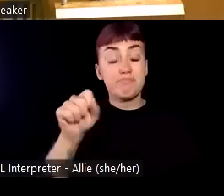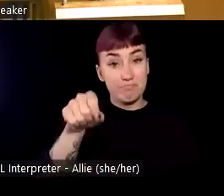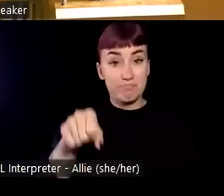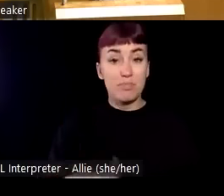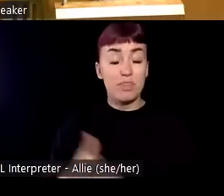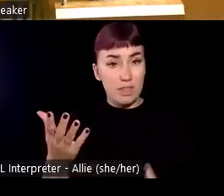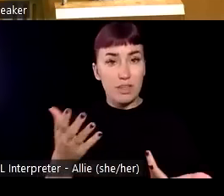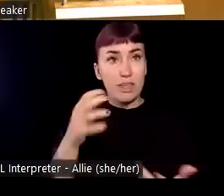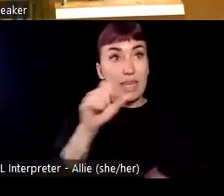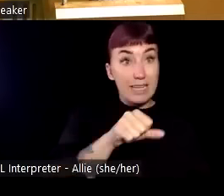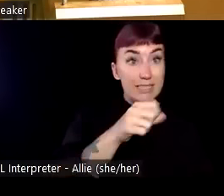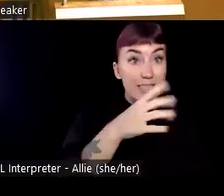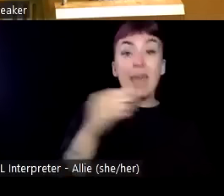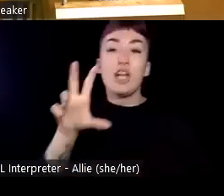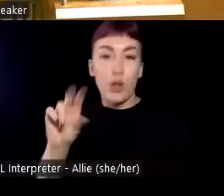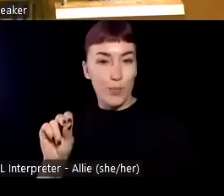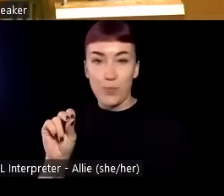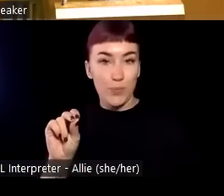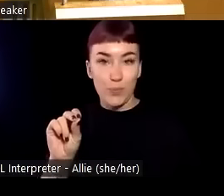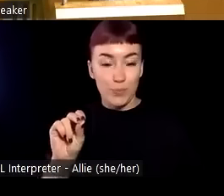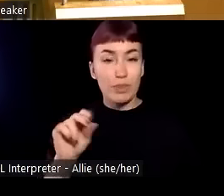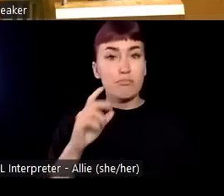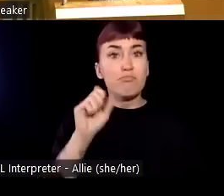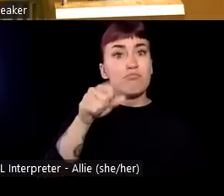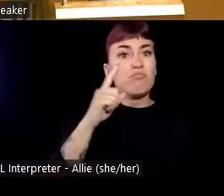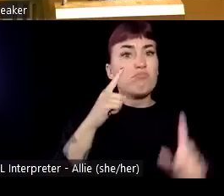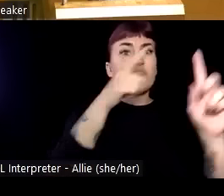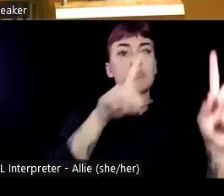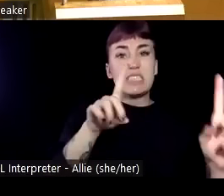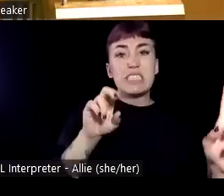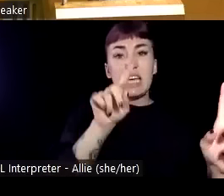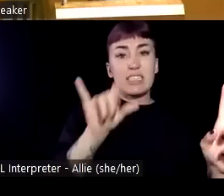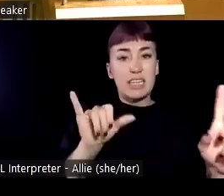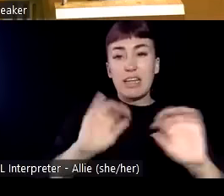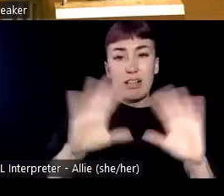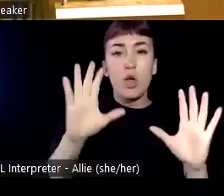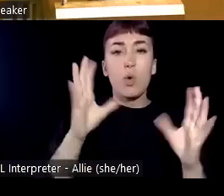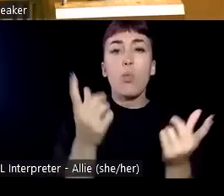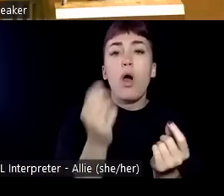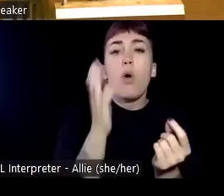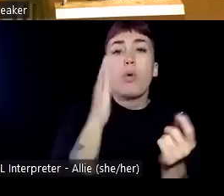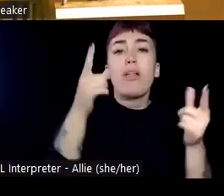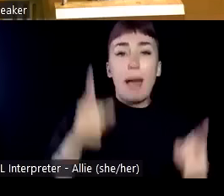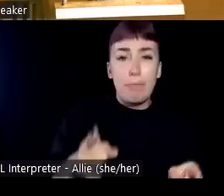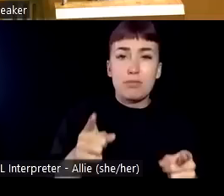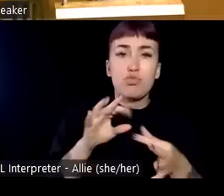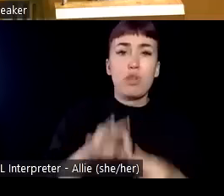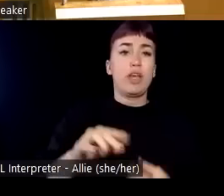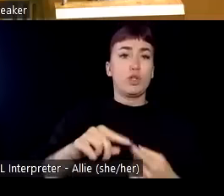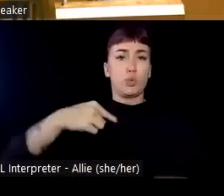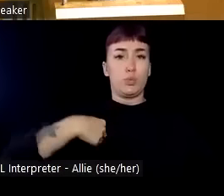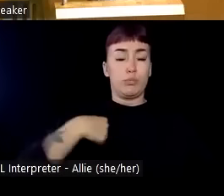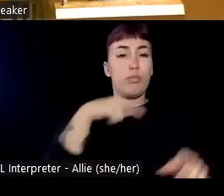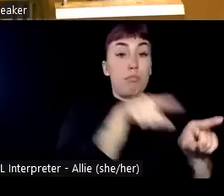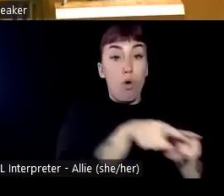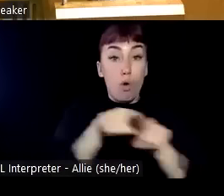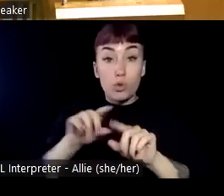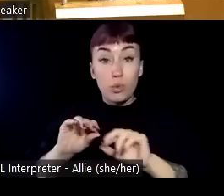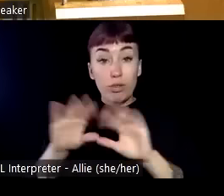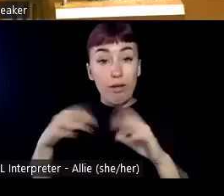yeah and no. Yeah, it's destiny. I mean, you know, it's clear what's going to happen with me. But it's also clear that I